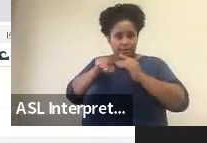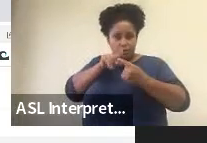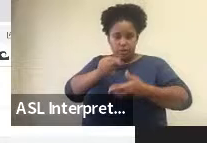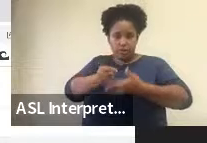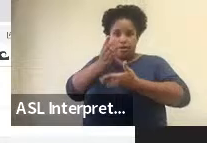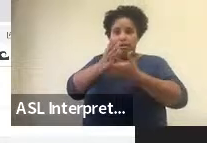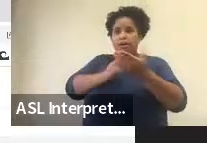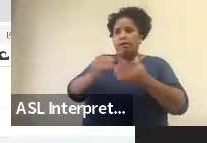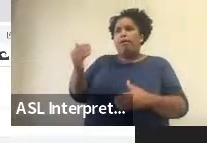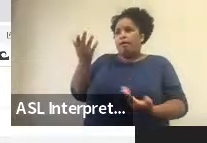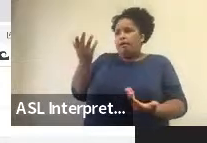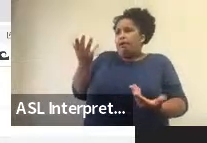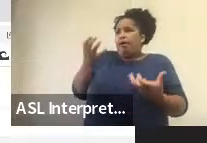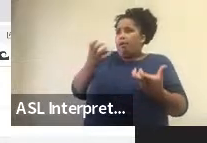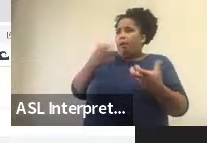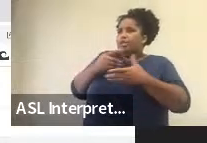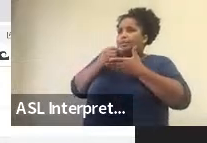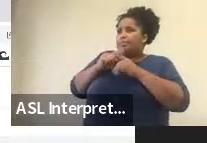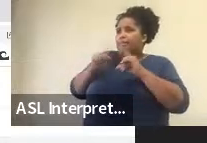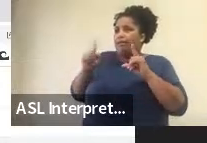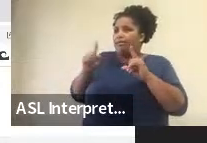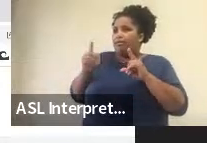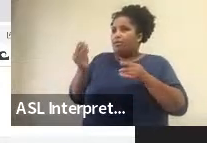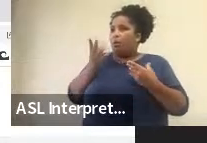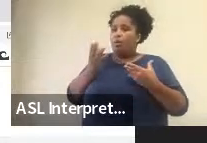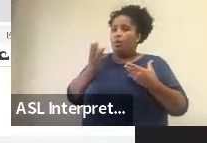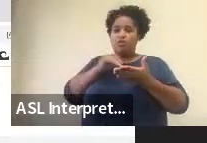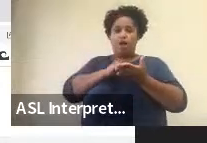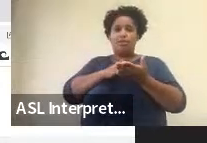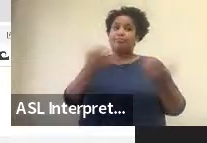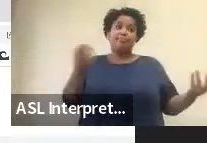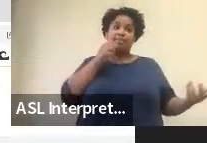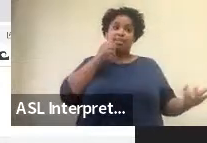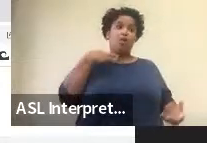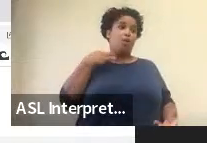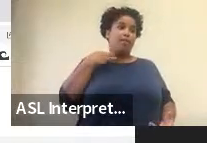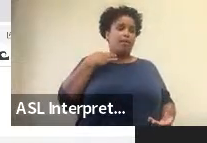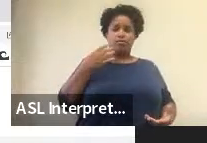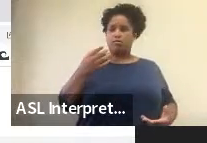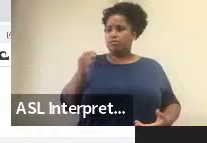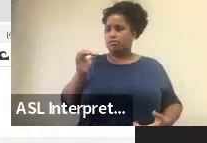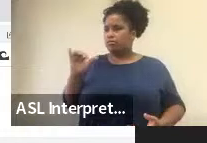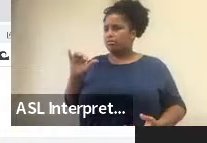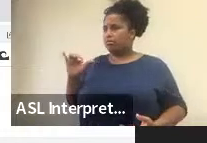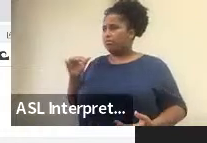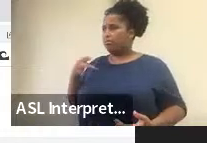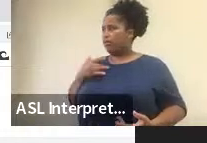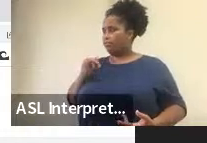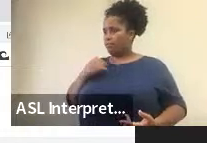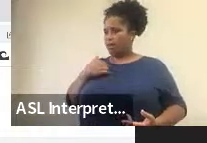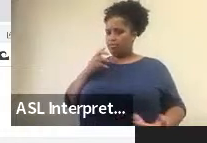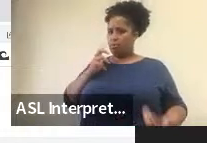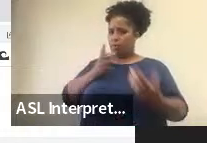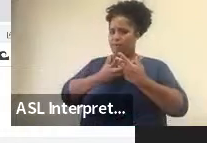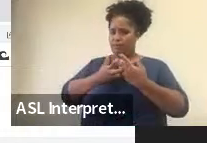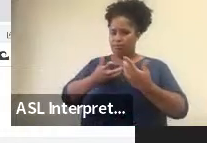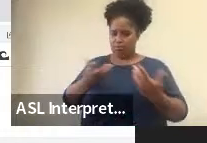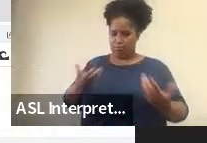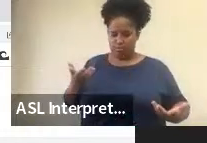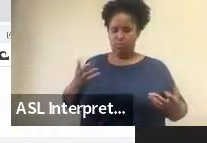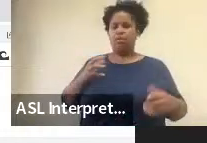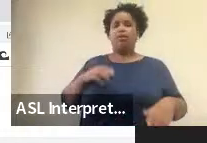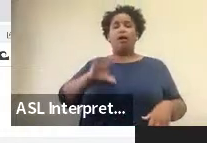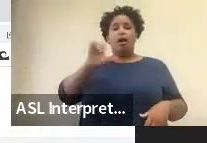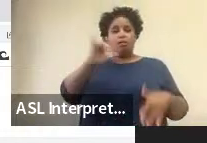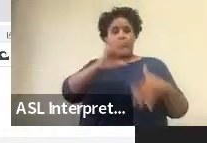people say they want a treatment and then they were told by their providers they didn't qualify, even though they felt like they did. There were also some